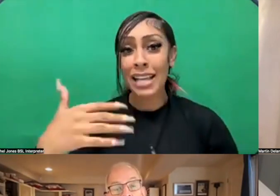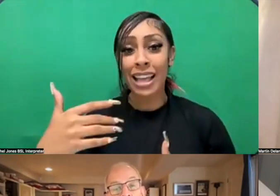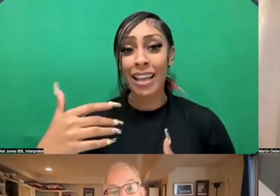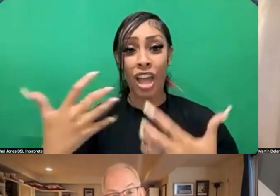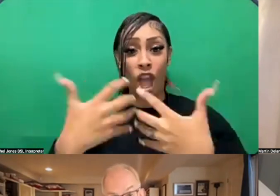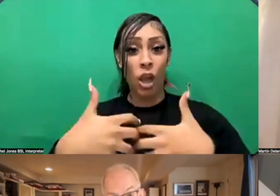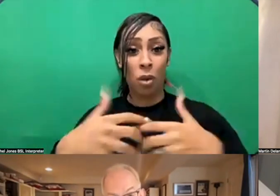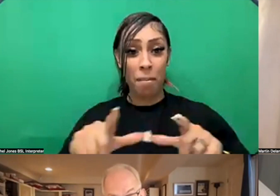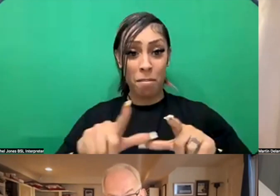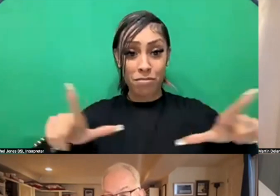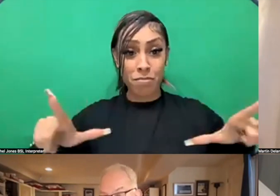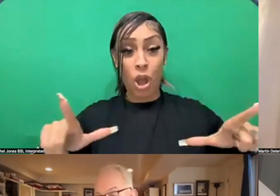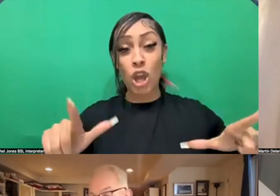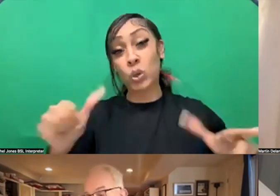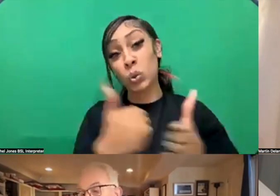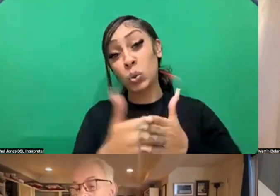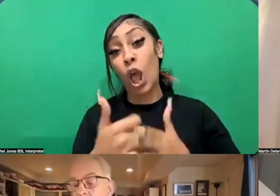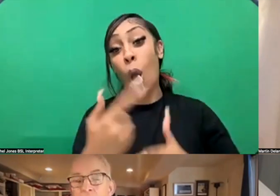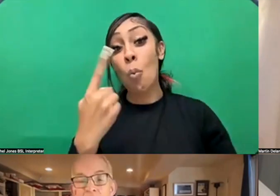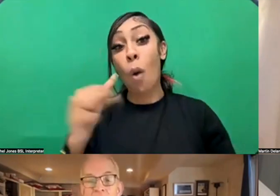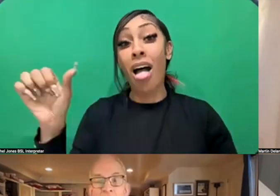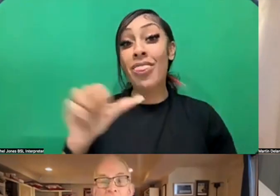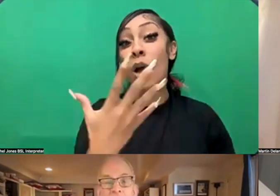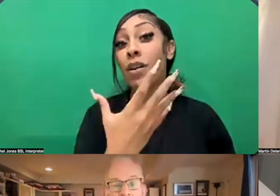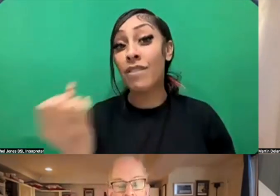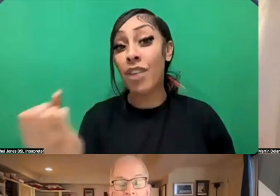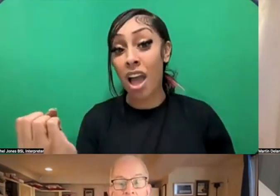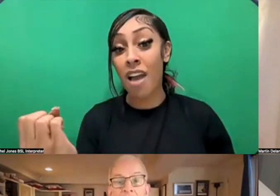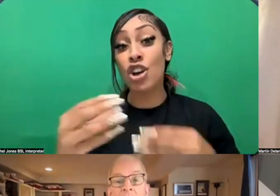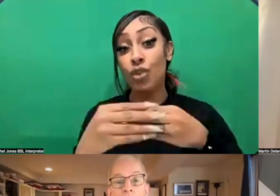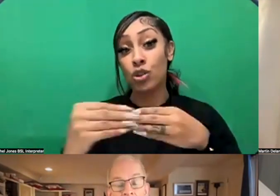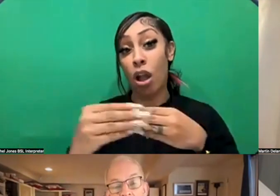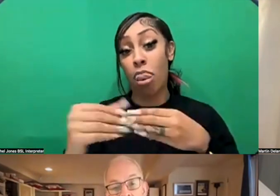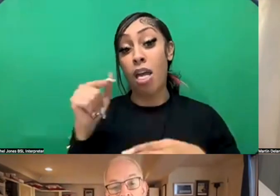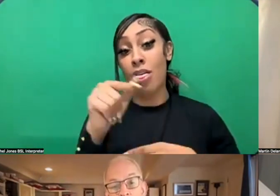normally $1,500. The small instrument is normally